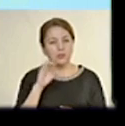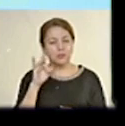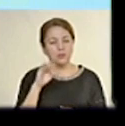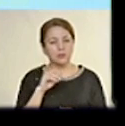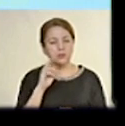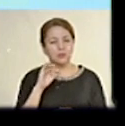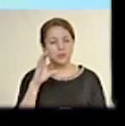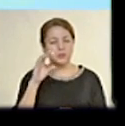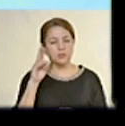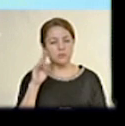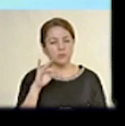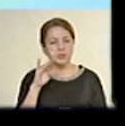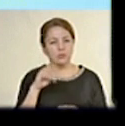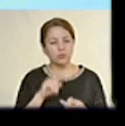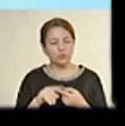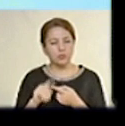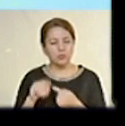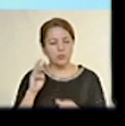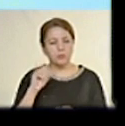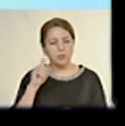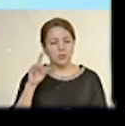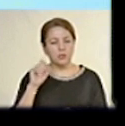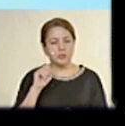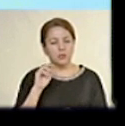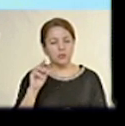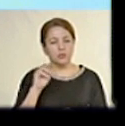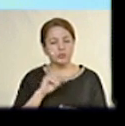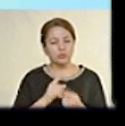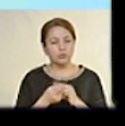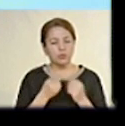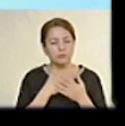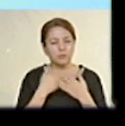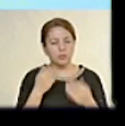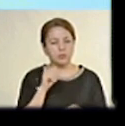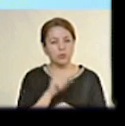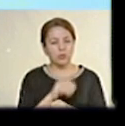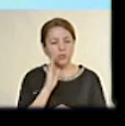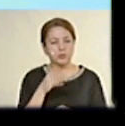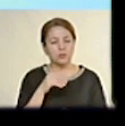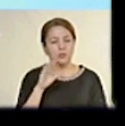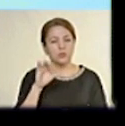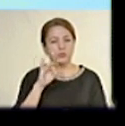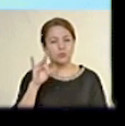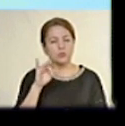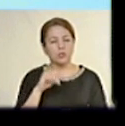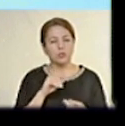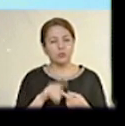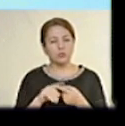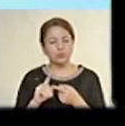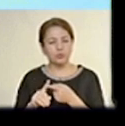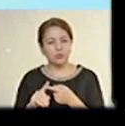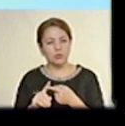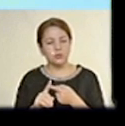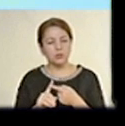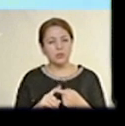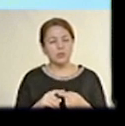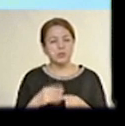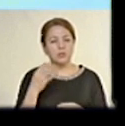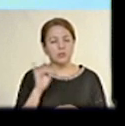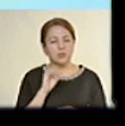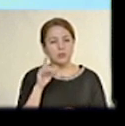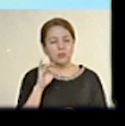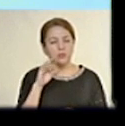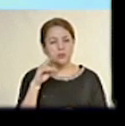qismlarini qo'shayotganimizda maxrajlar o'zgarishsiz qolyapti. Suratida turgan qo'shiluvchilar esa yig'indini